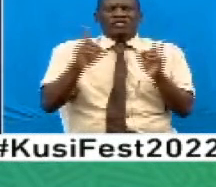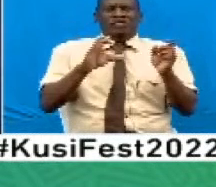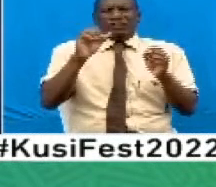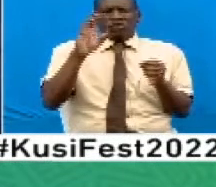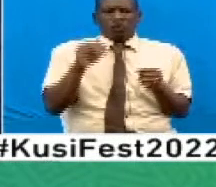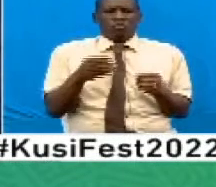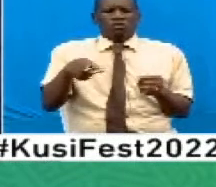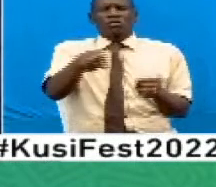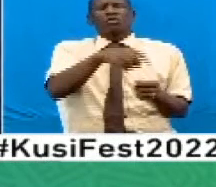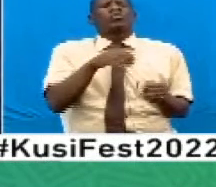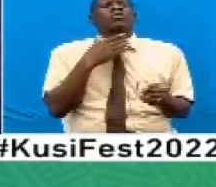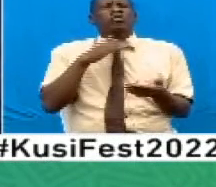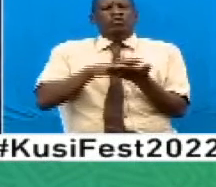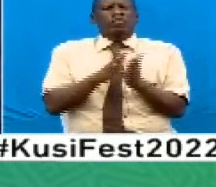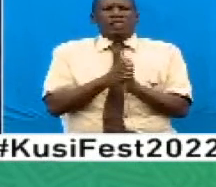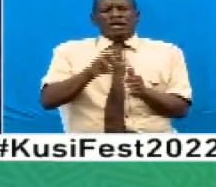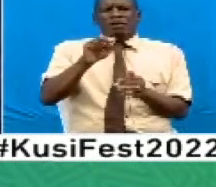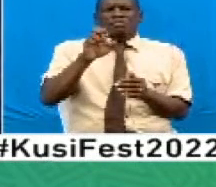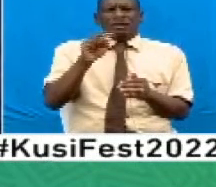we want to become